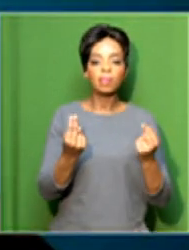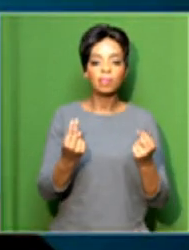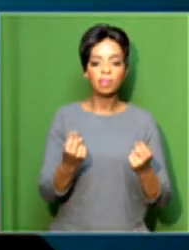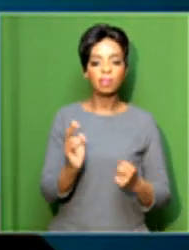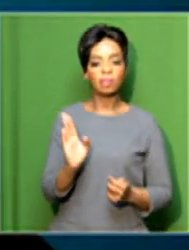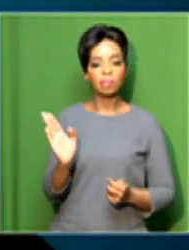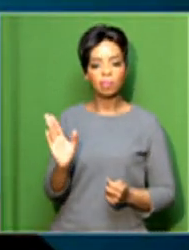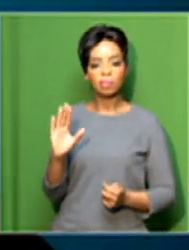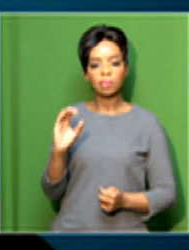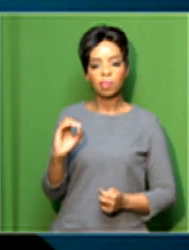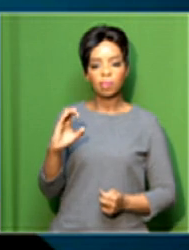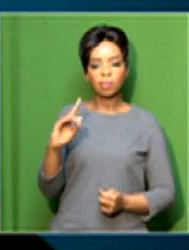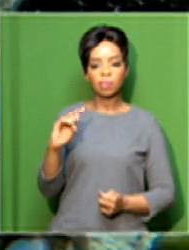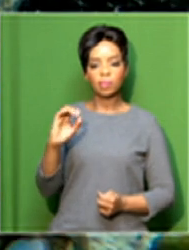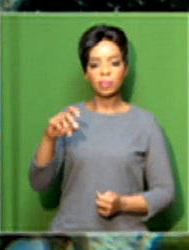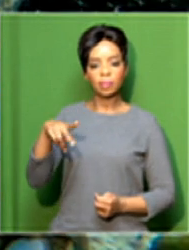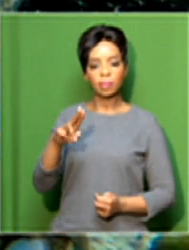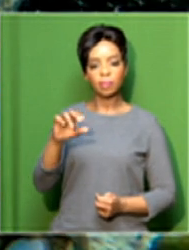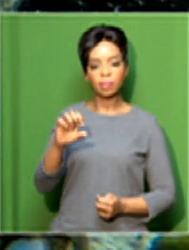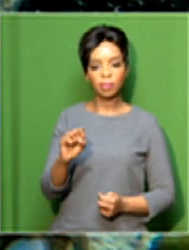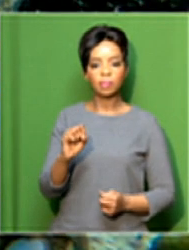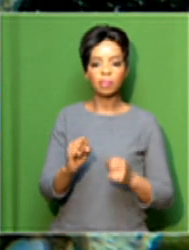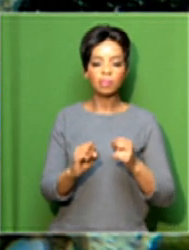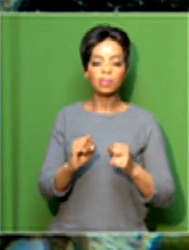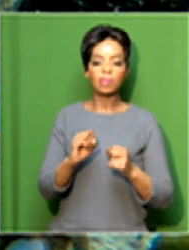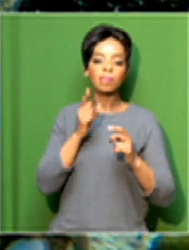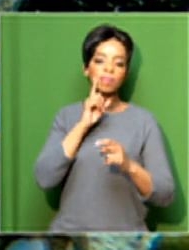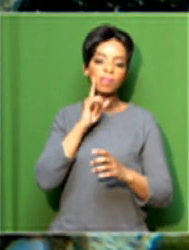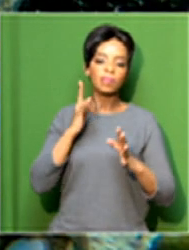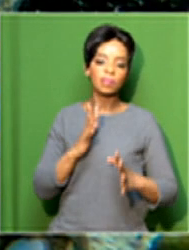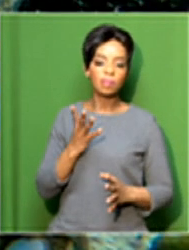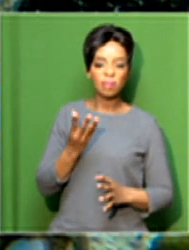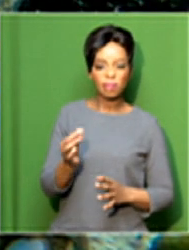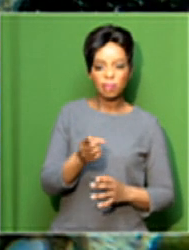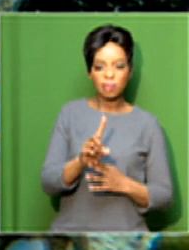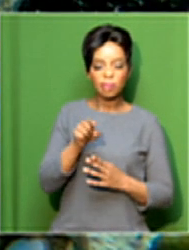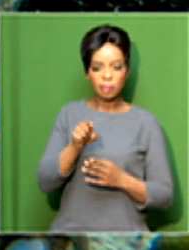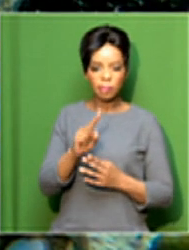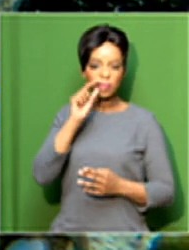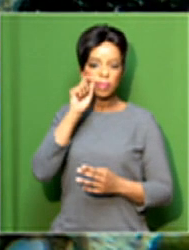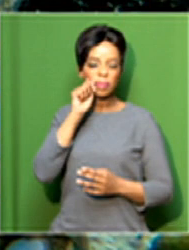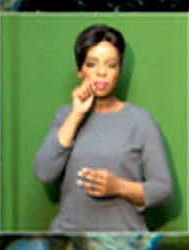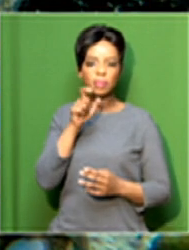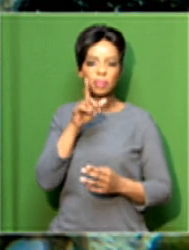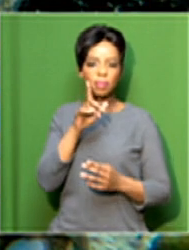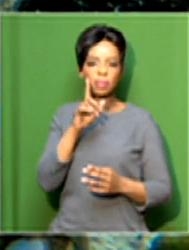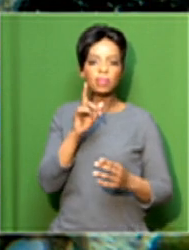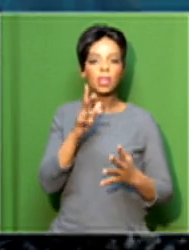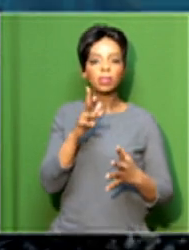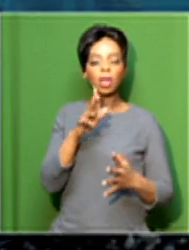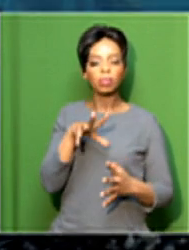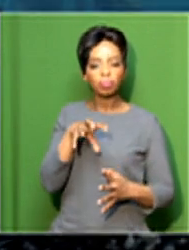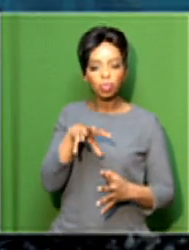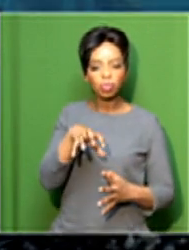Octopus Teacher. It features rare and extraordinary footage of a man's unexpected bond with a curious little octopus